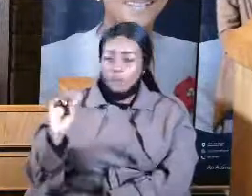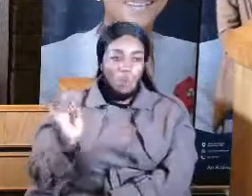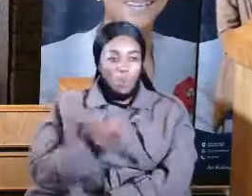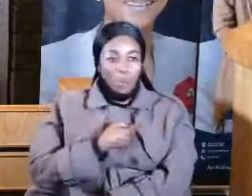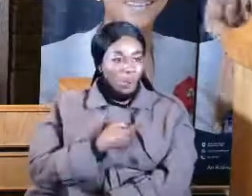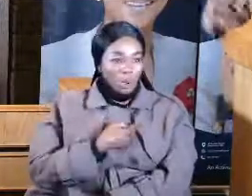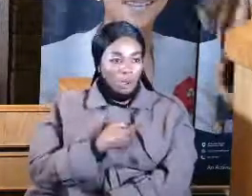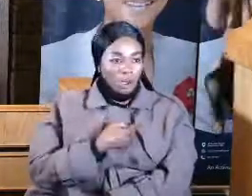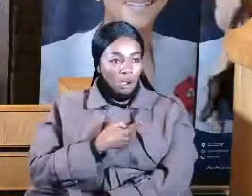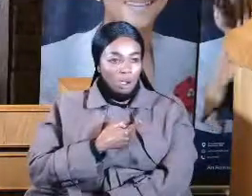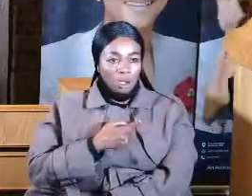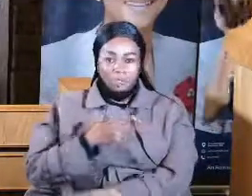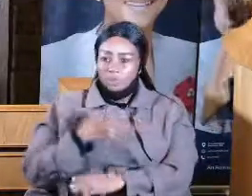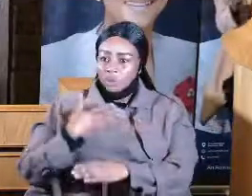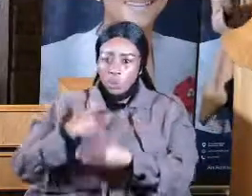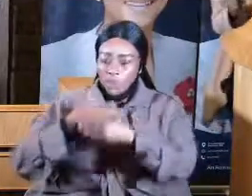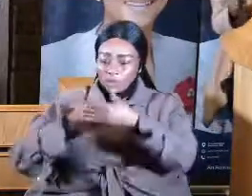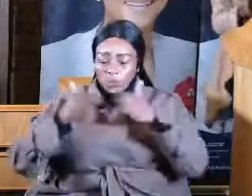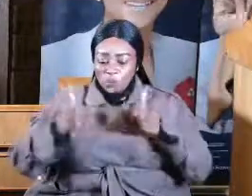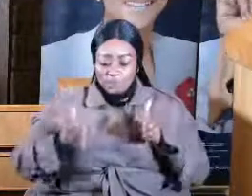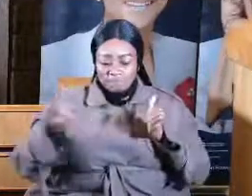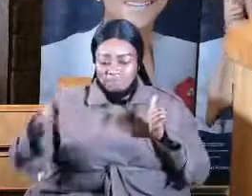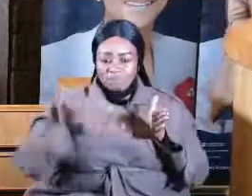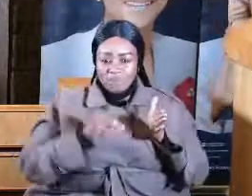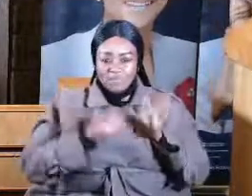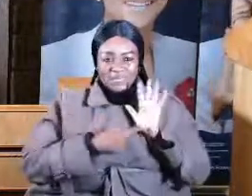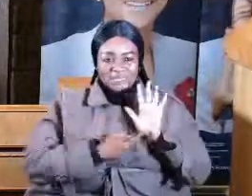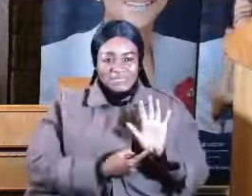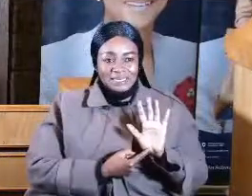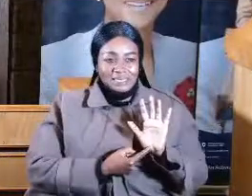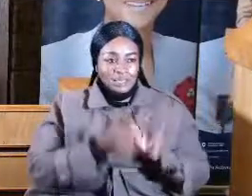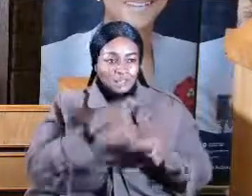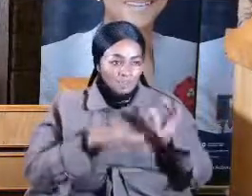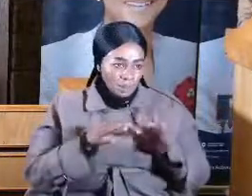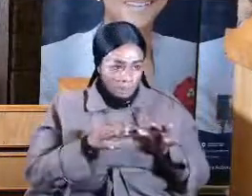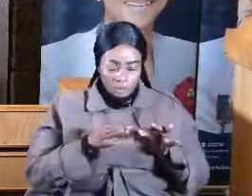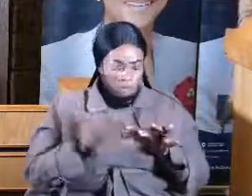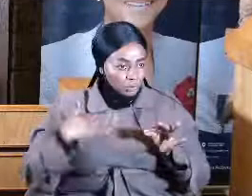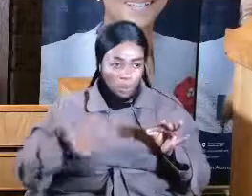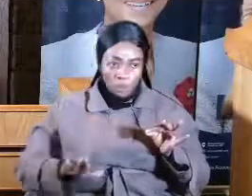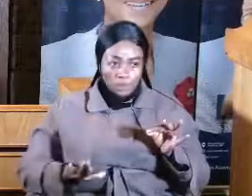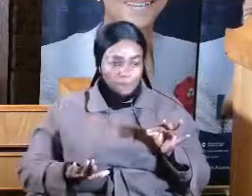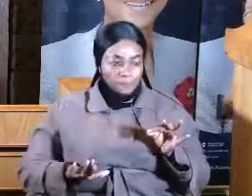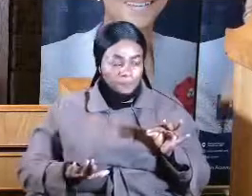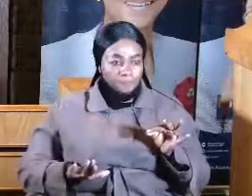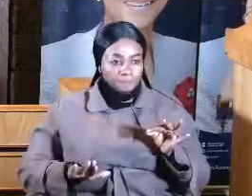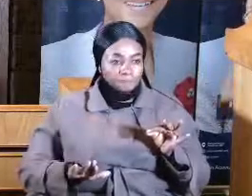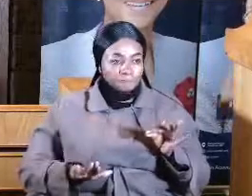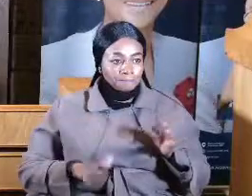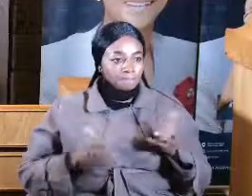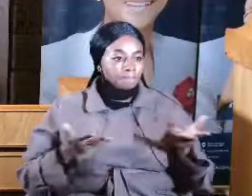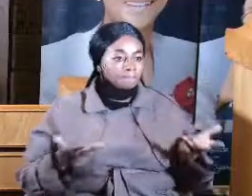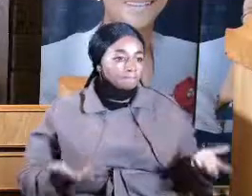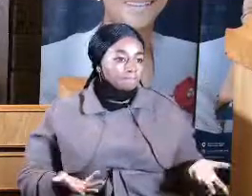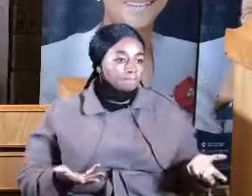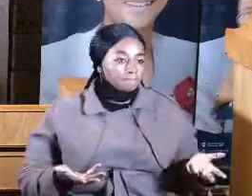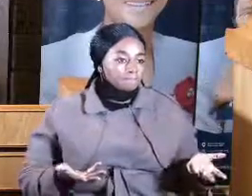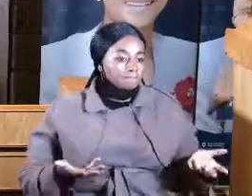be boxed, if we can call it that. All right. I was asked to speak